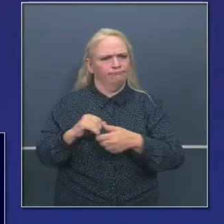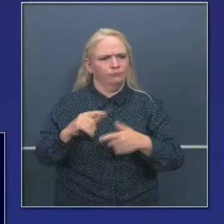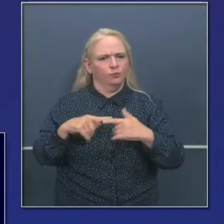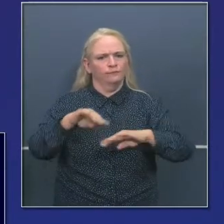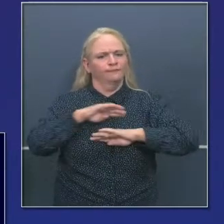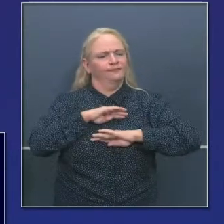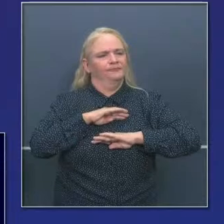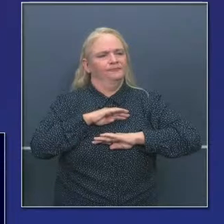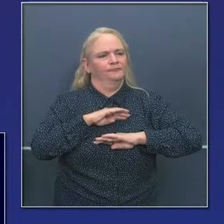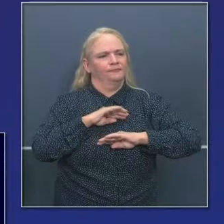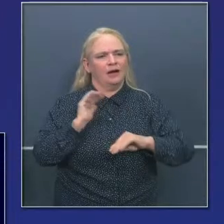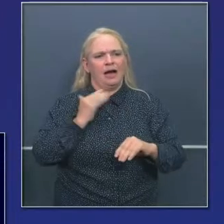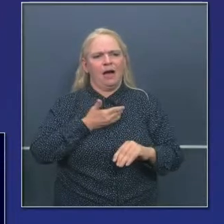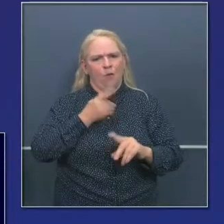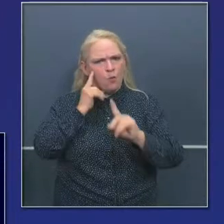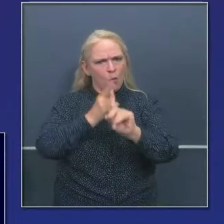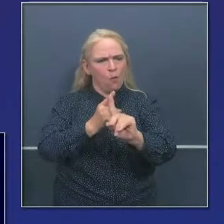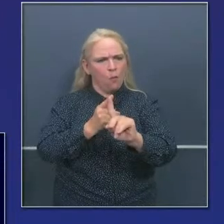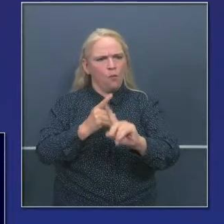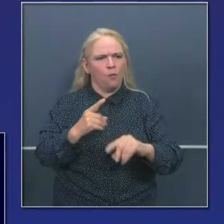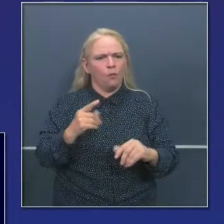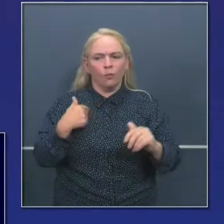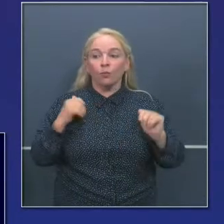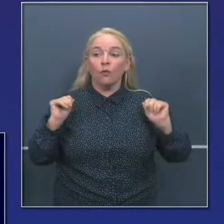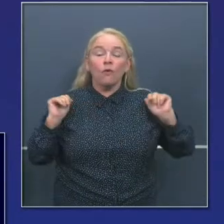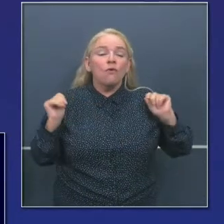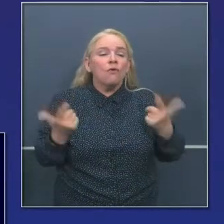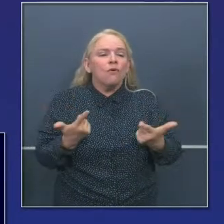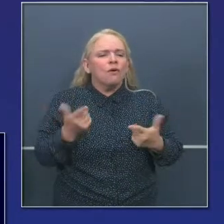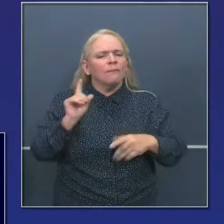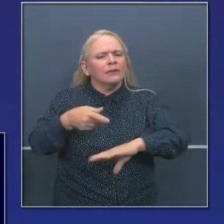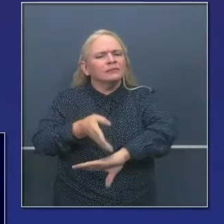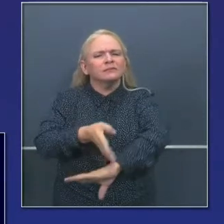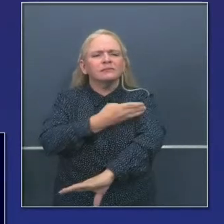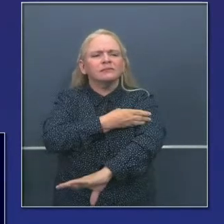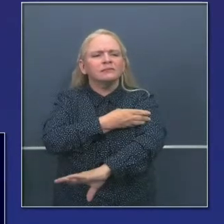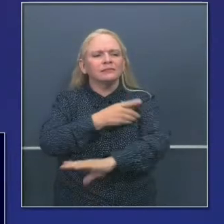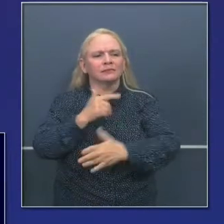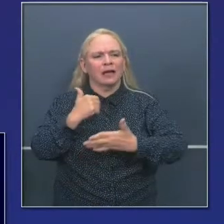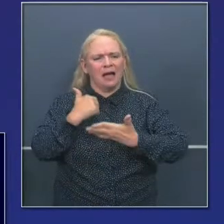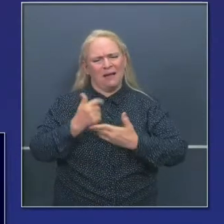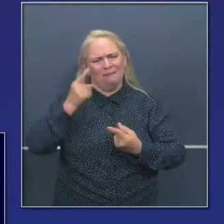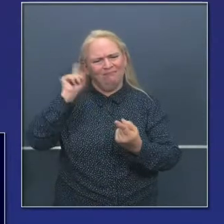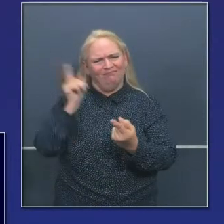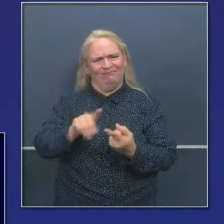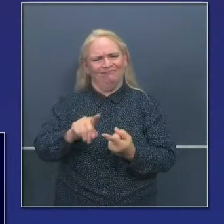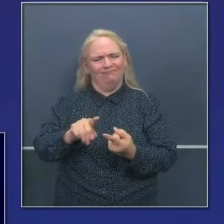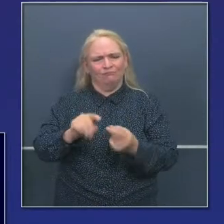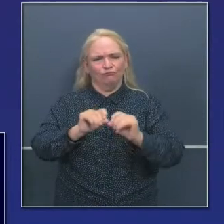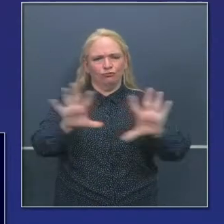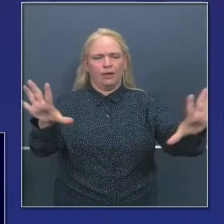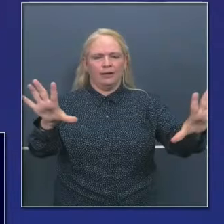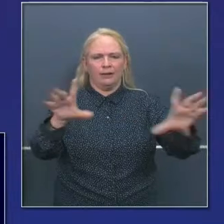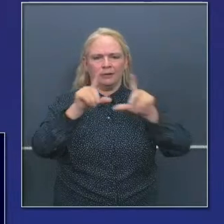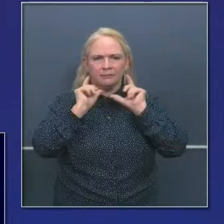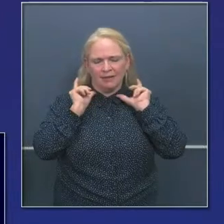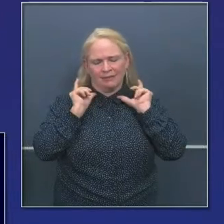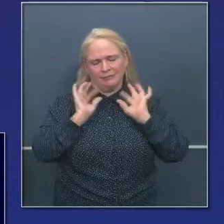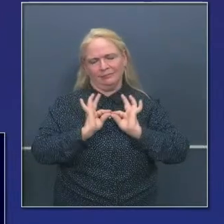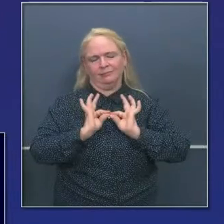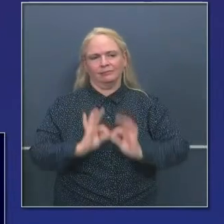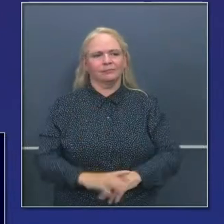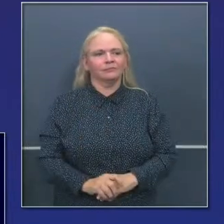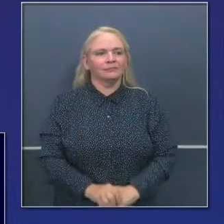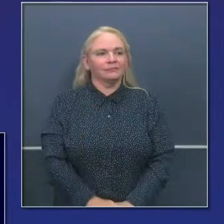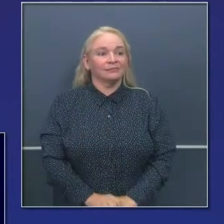and do more so that we can all do better in mitigating the transmission, the spread of this disease. So that represents the